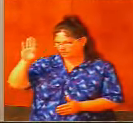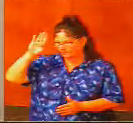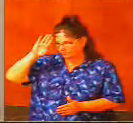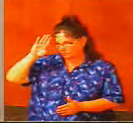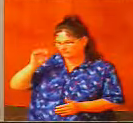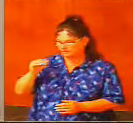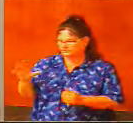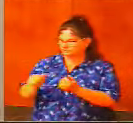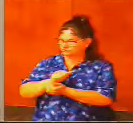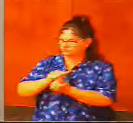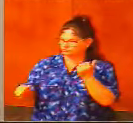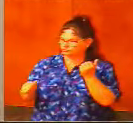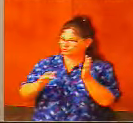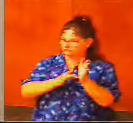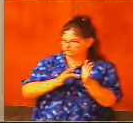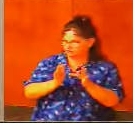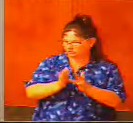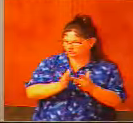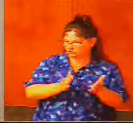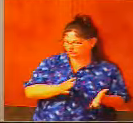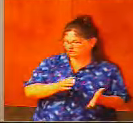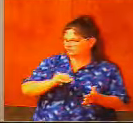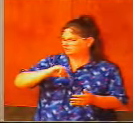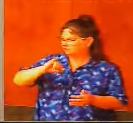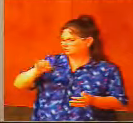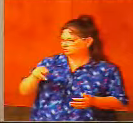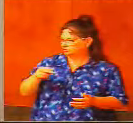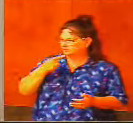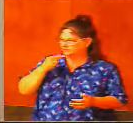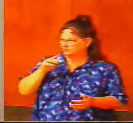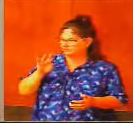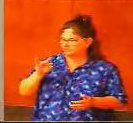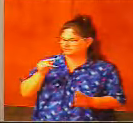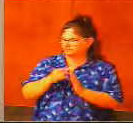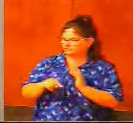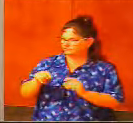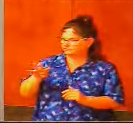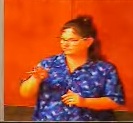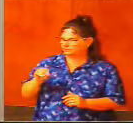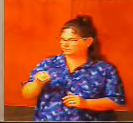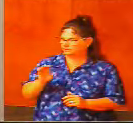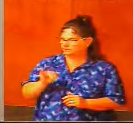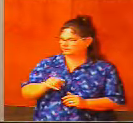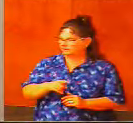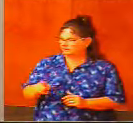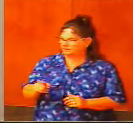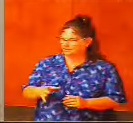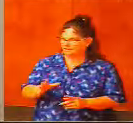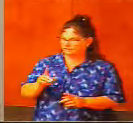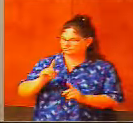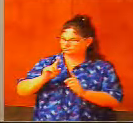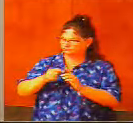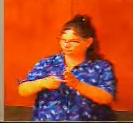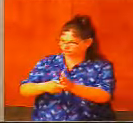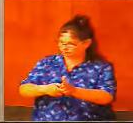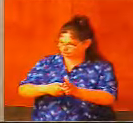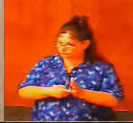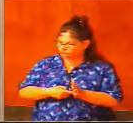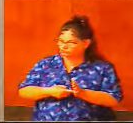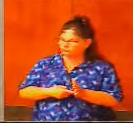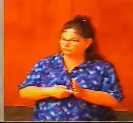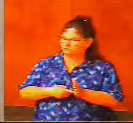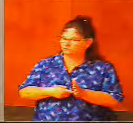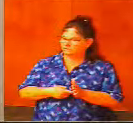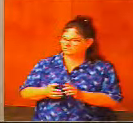and destroy Jesus." And John tells us in John 18 verse 40 that they demanded the release